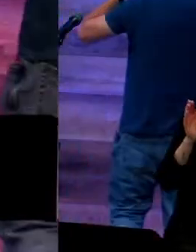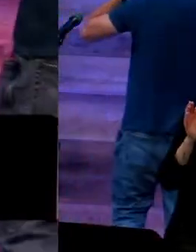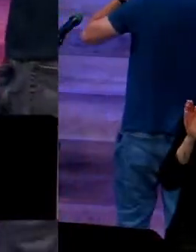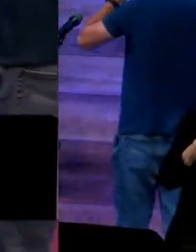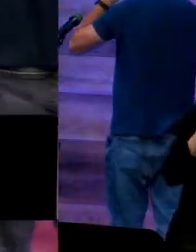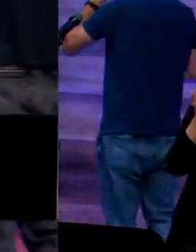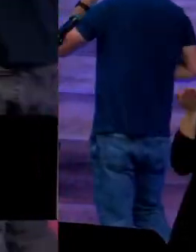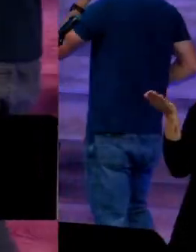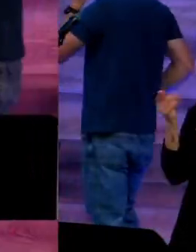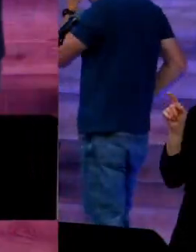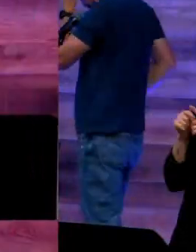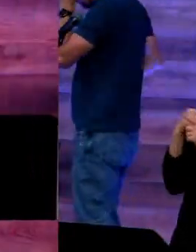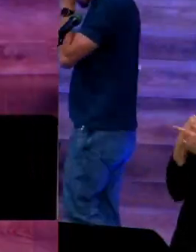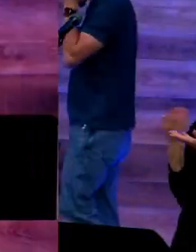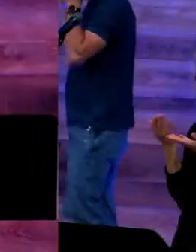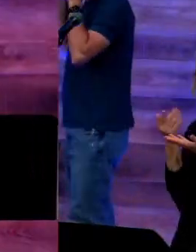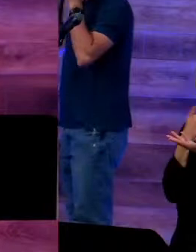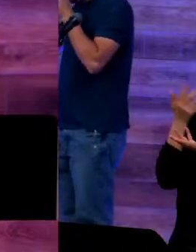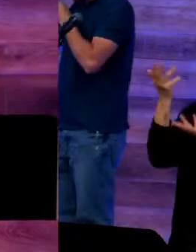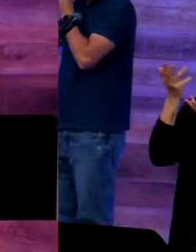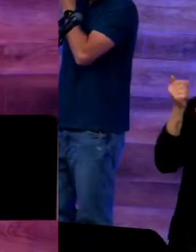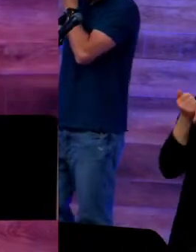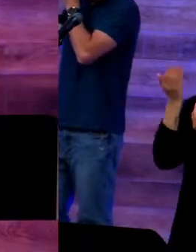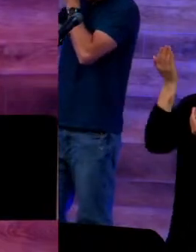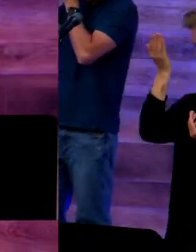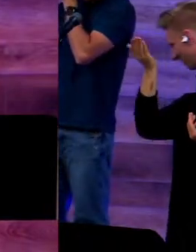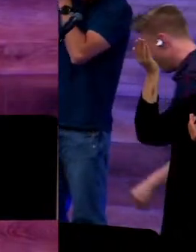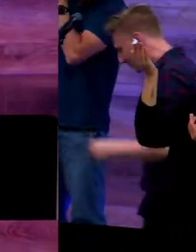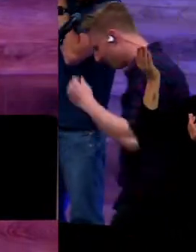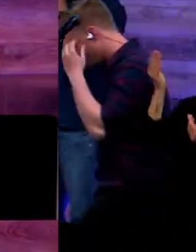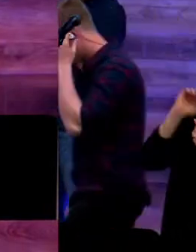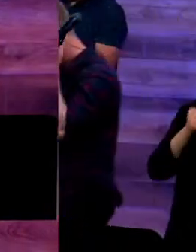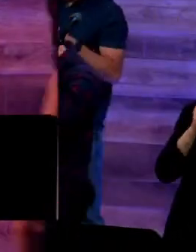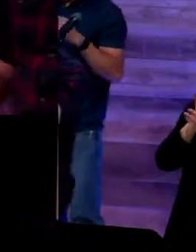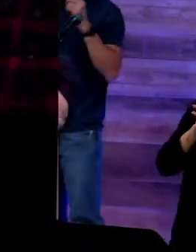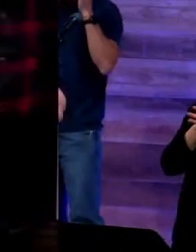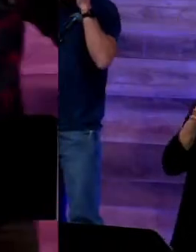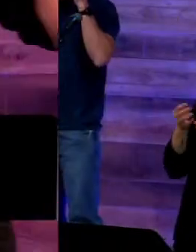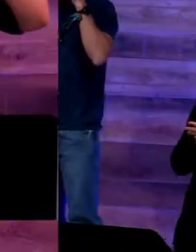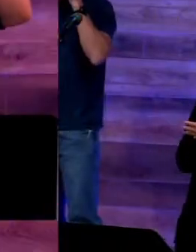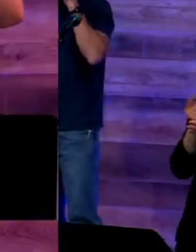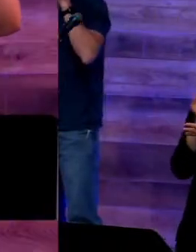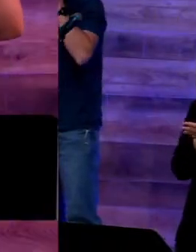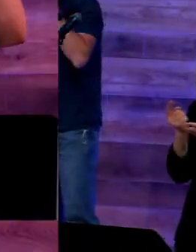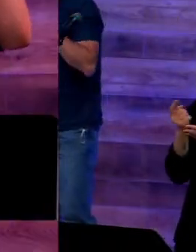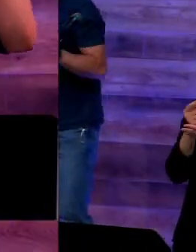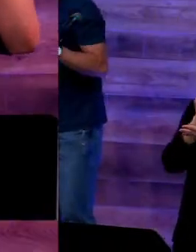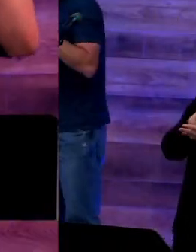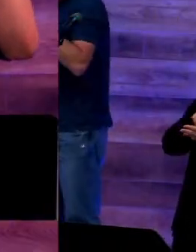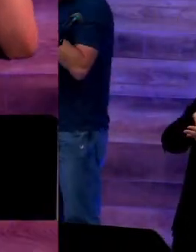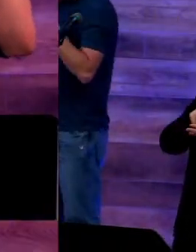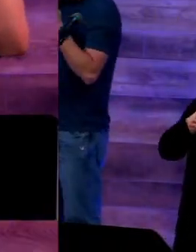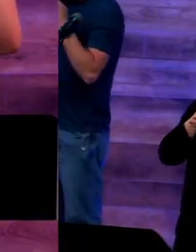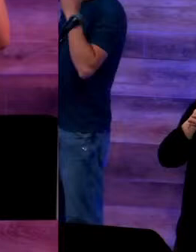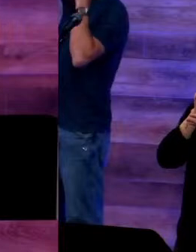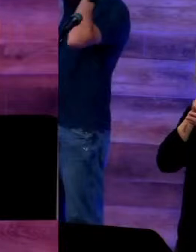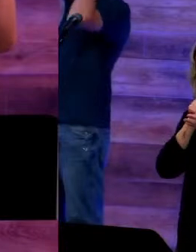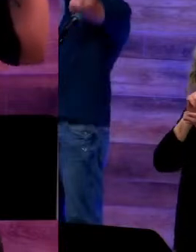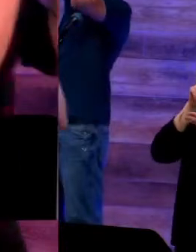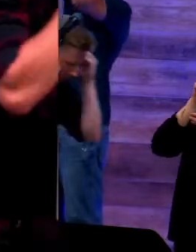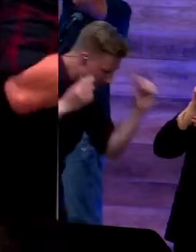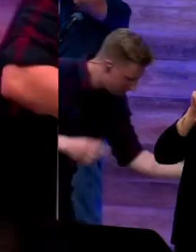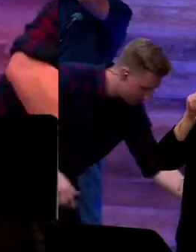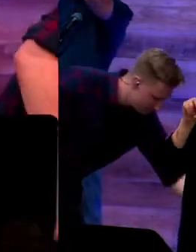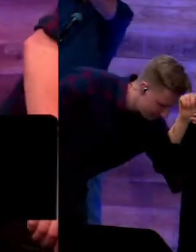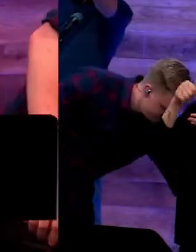time to talk with you about our weekly schedule, about the things we've said yes to and the things we've said no